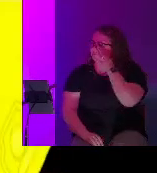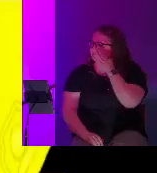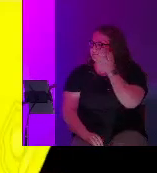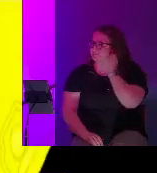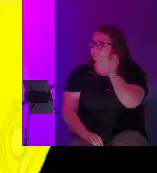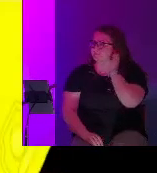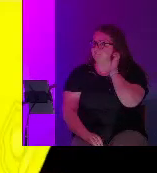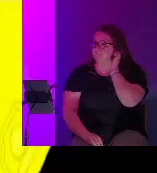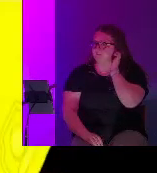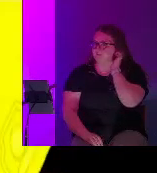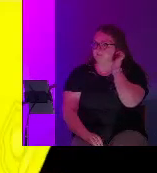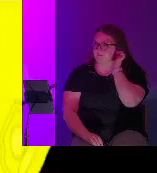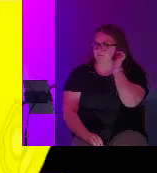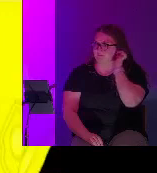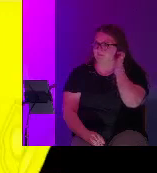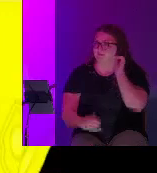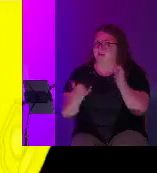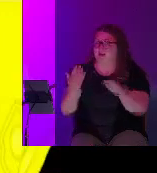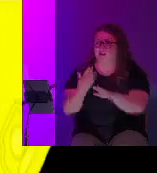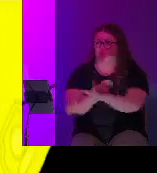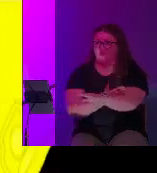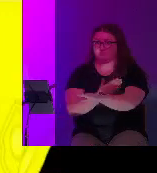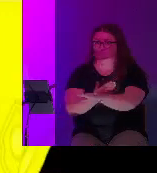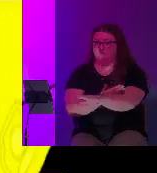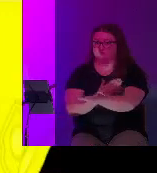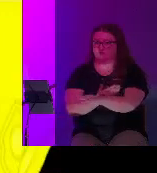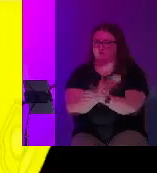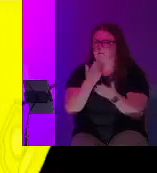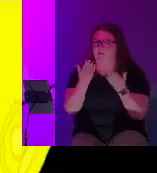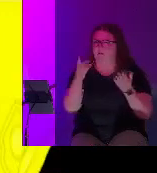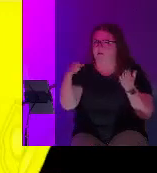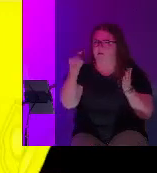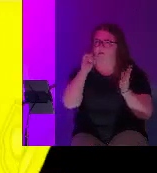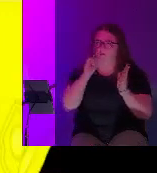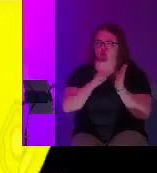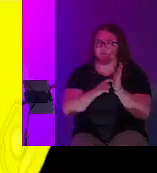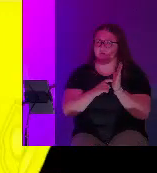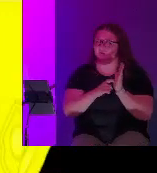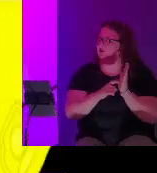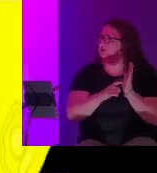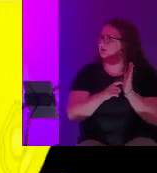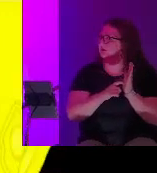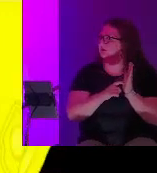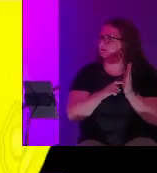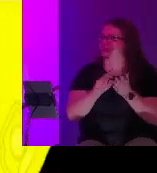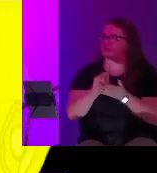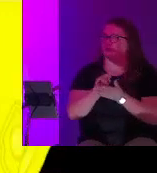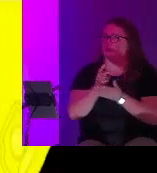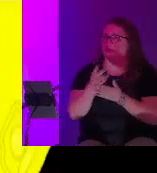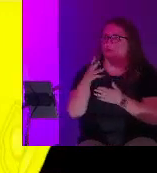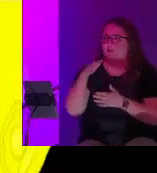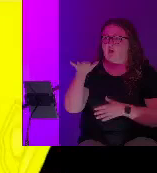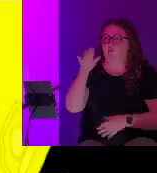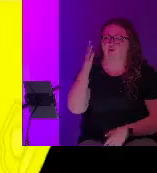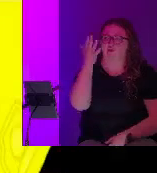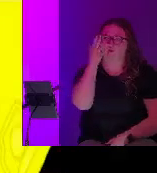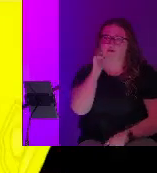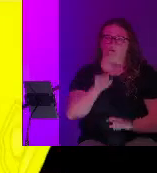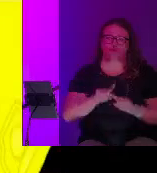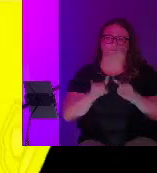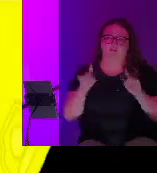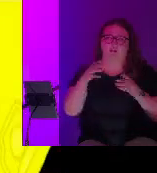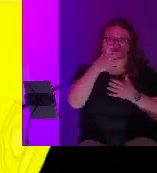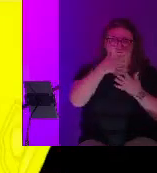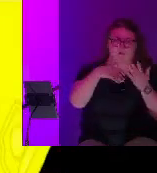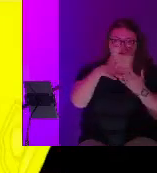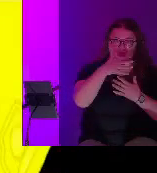Under construction, you probably may have noticed that the kitchen area is looking different, the fellowship room